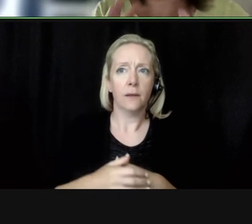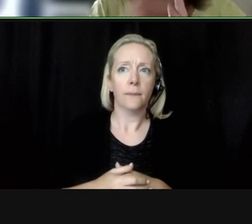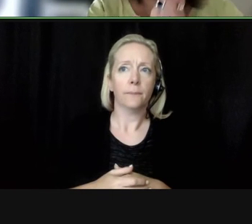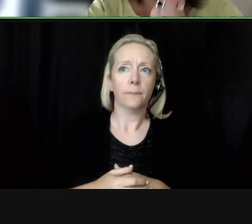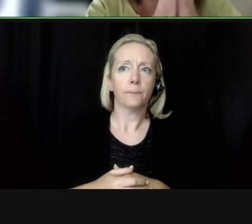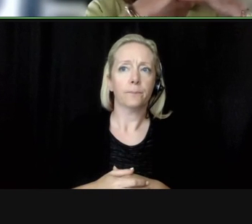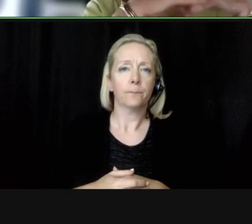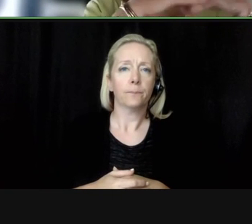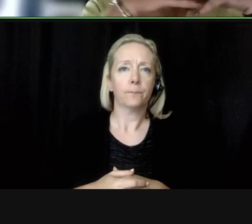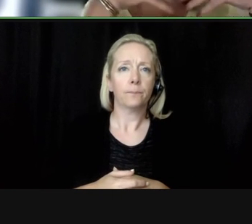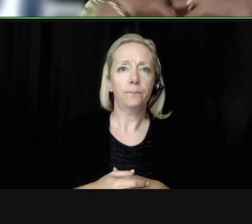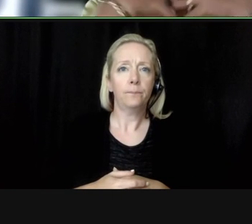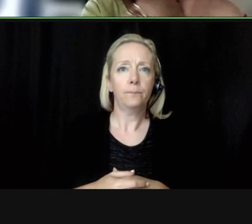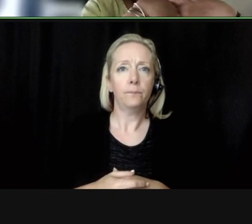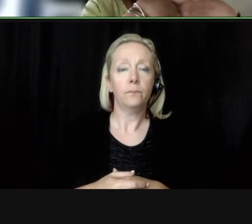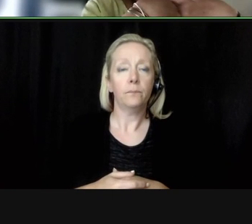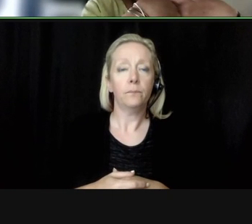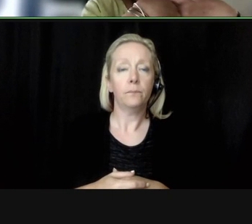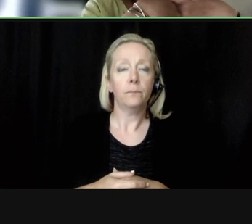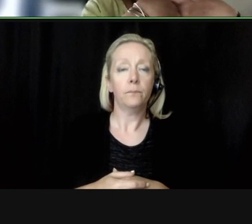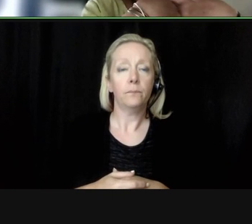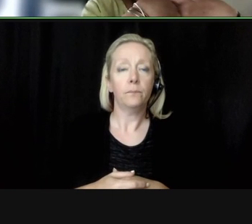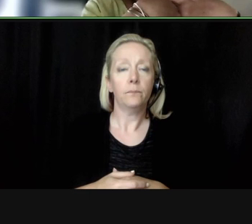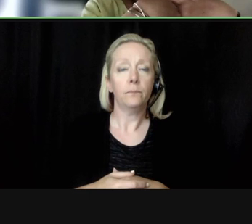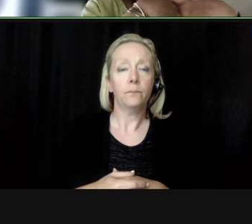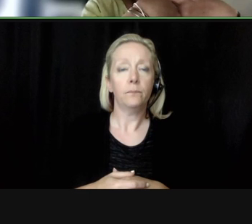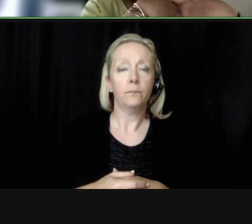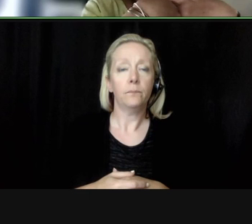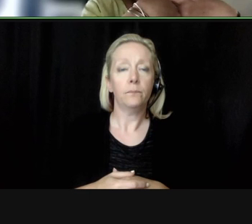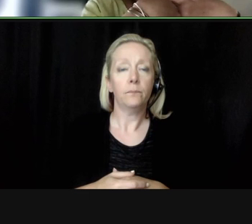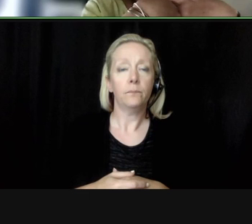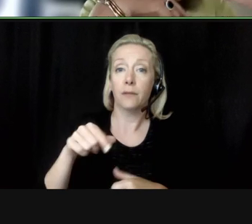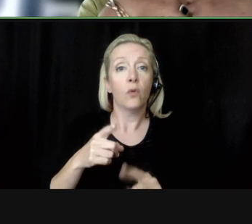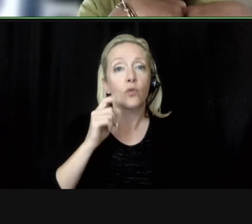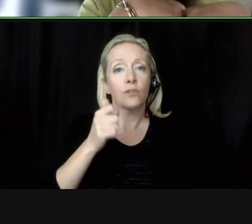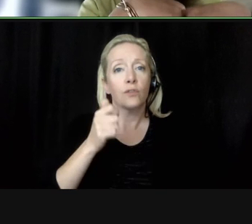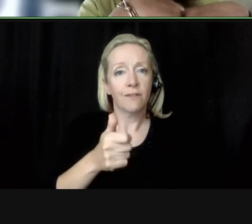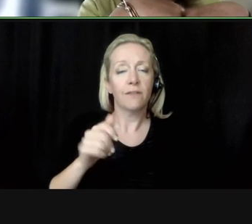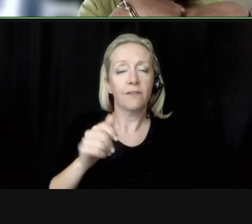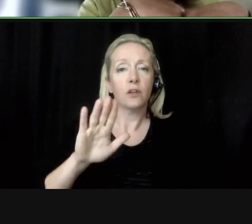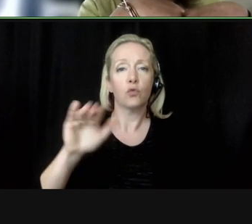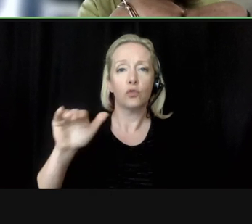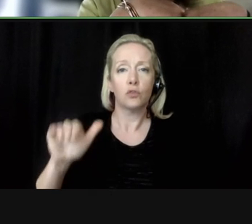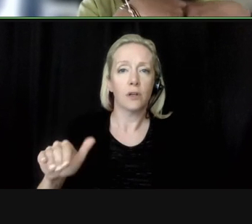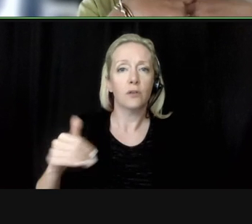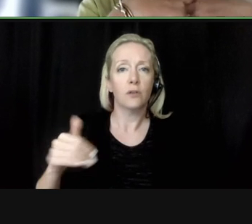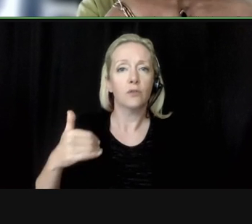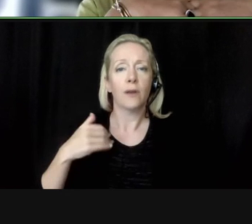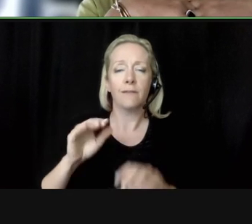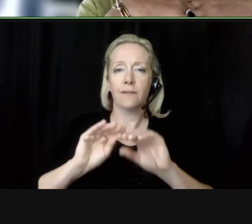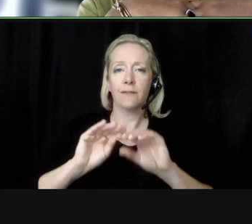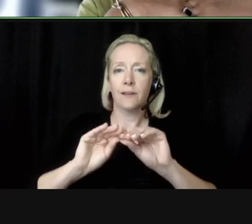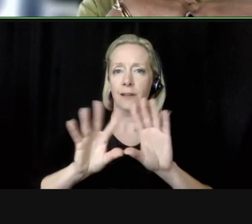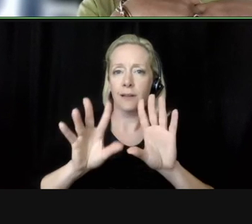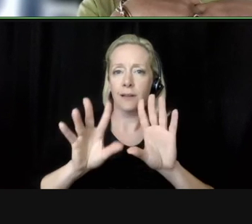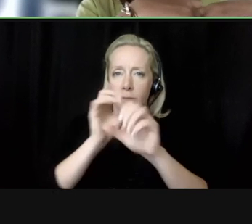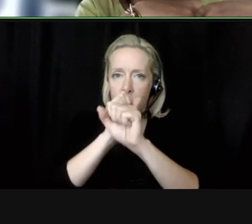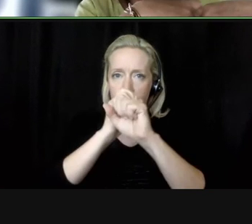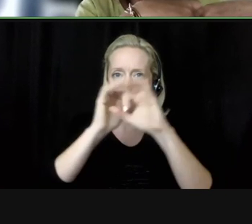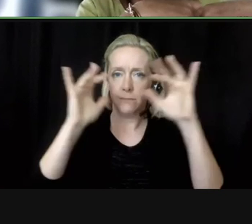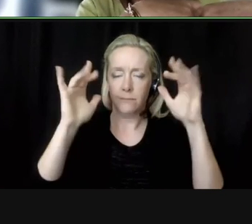really help you and your child to have a healthy understanding of human relationships and to develop